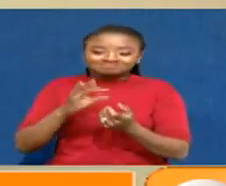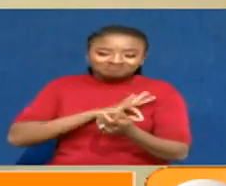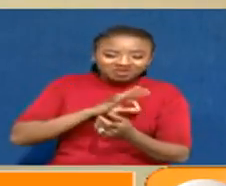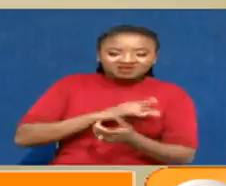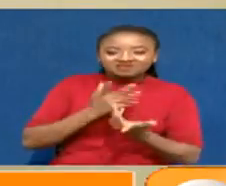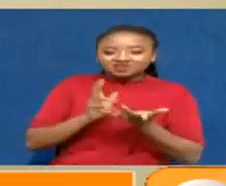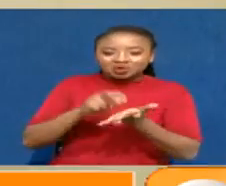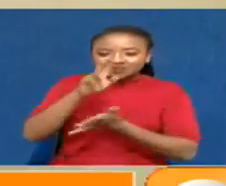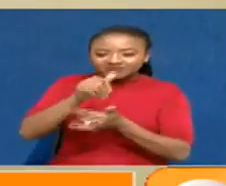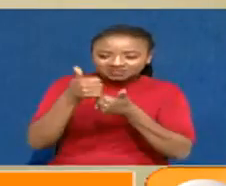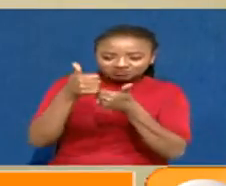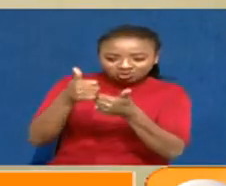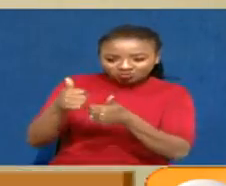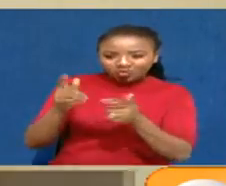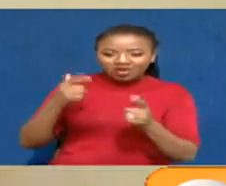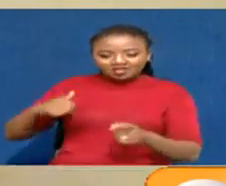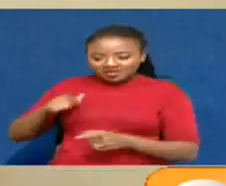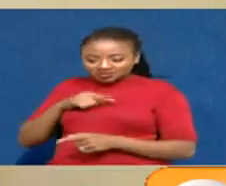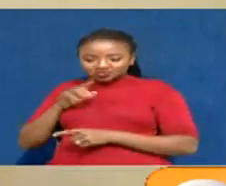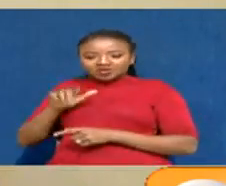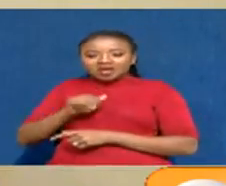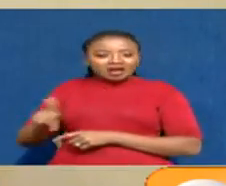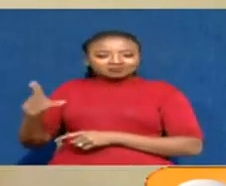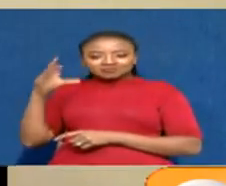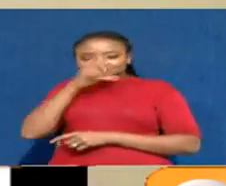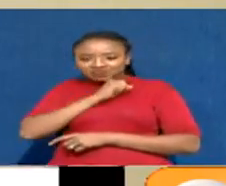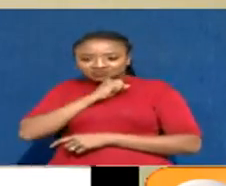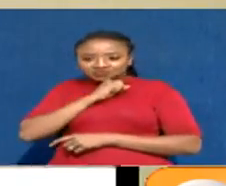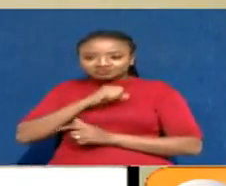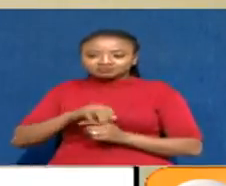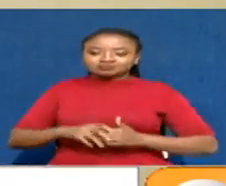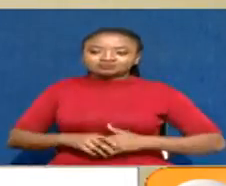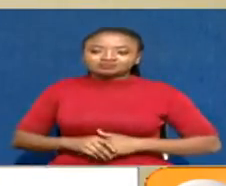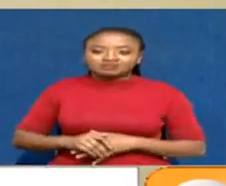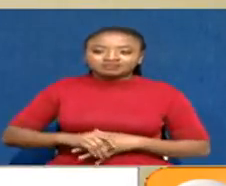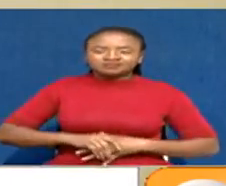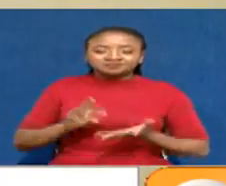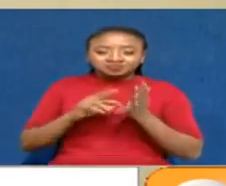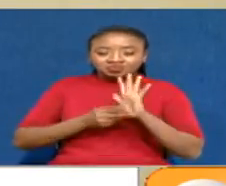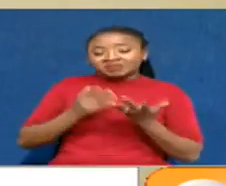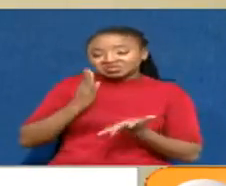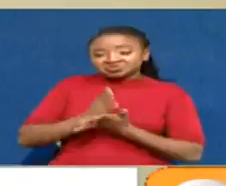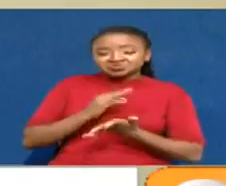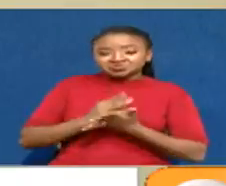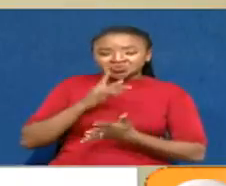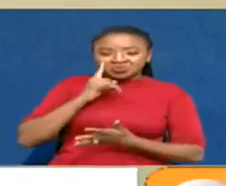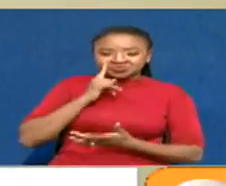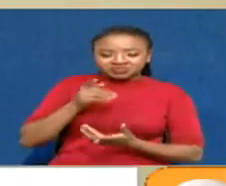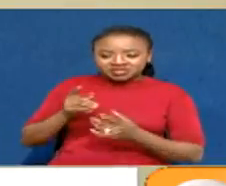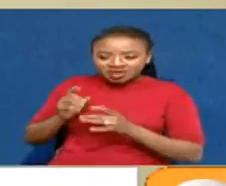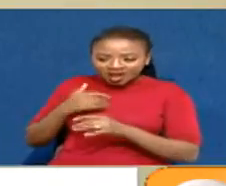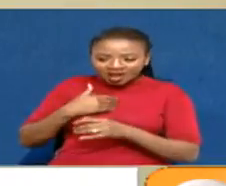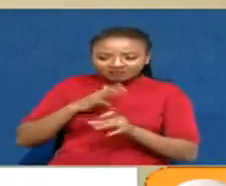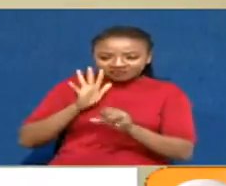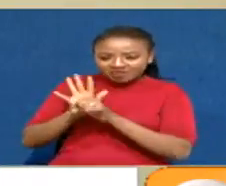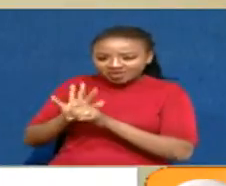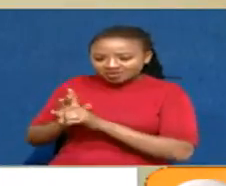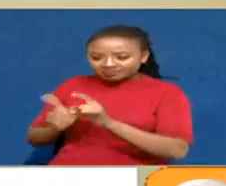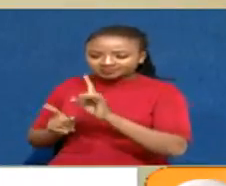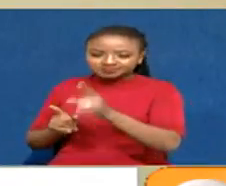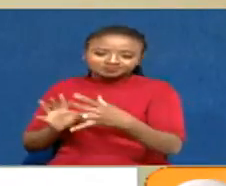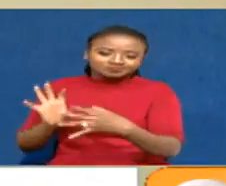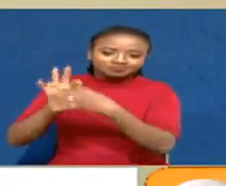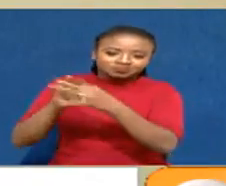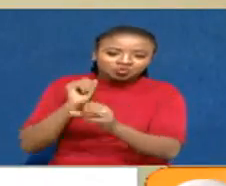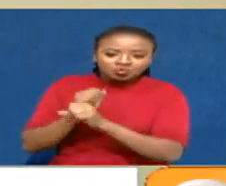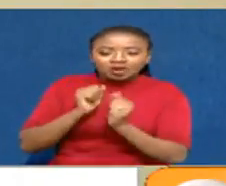And so it is actually my belief that you will see a lot more partnerships coming together between your traditional sort of fintechs and